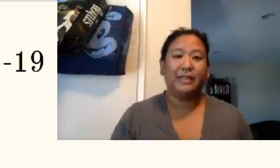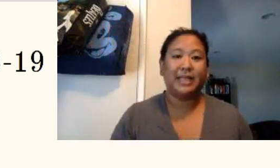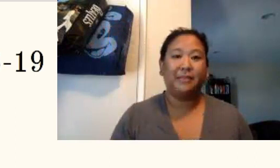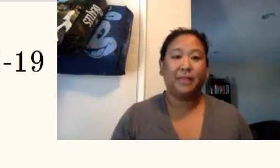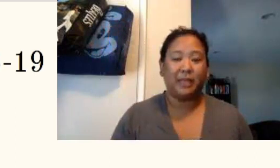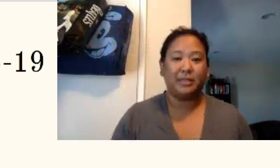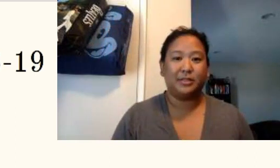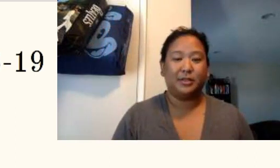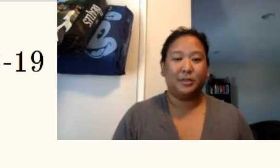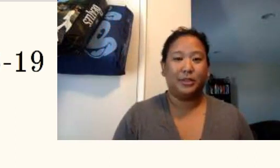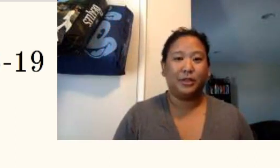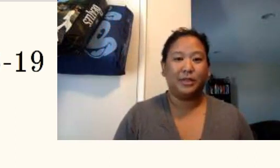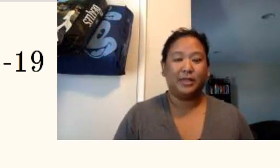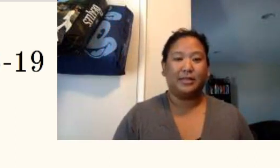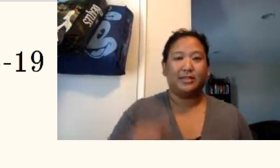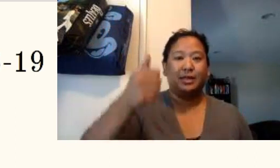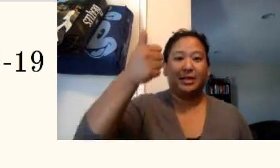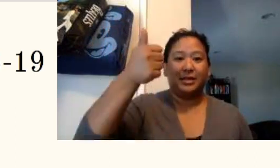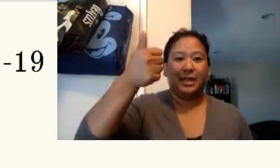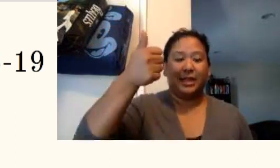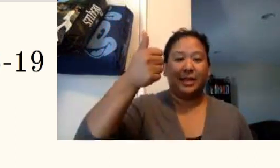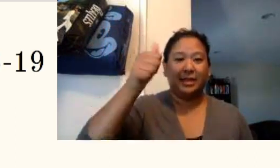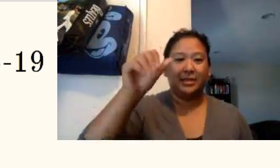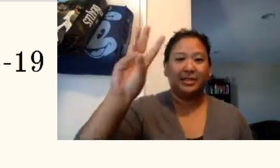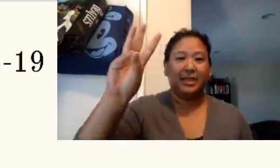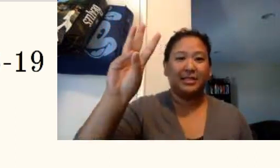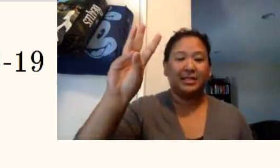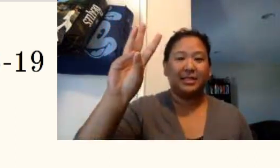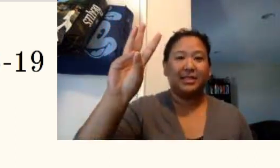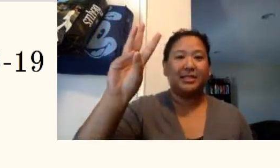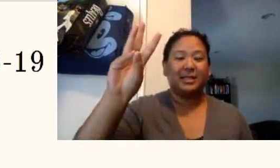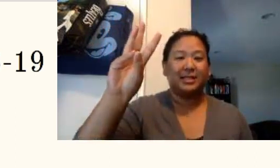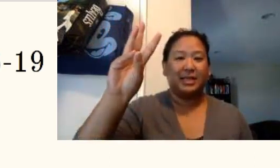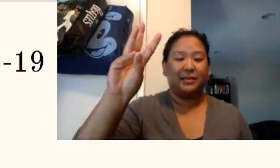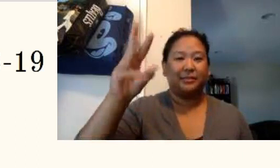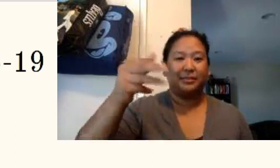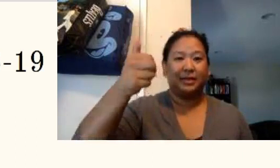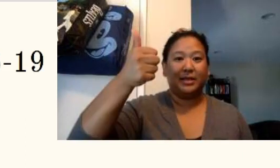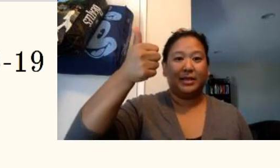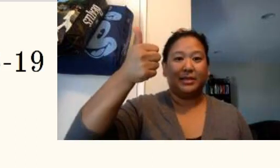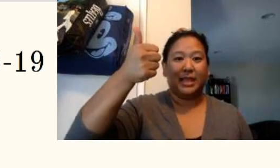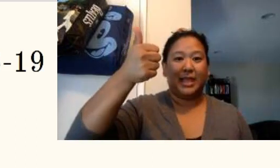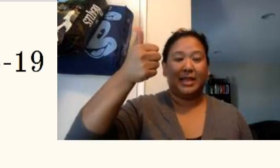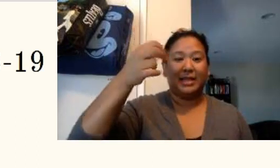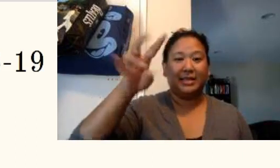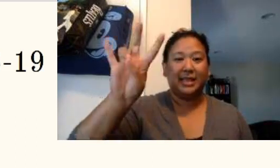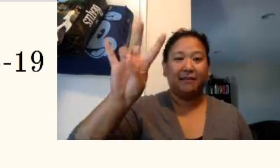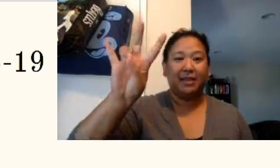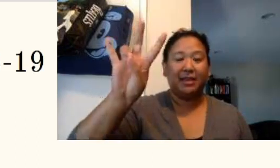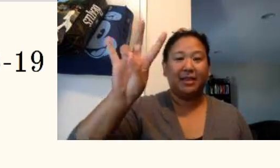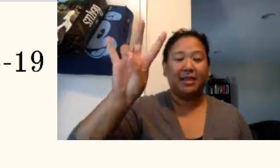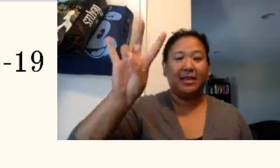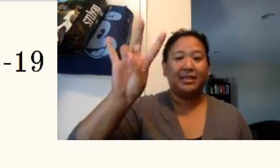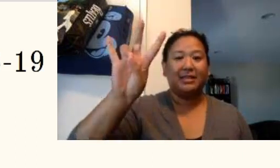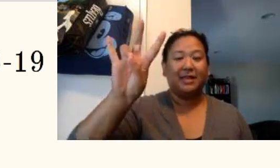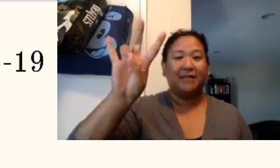Then you have the 10 plus, which goes like this. 10, 6, 16. 10,